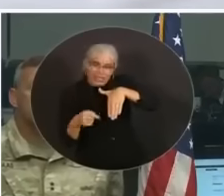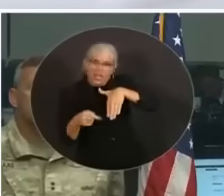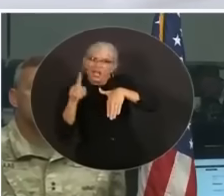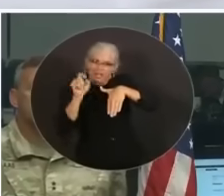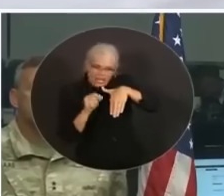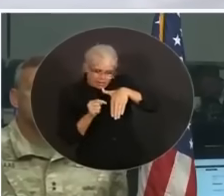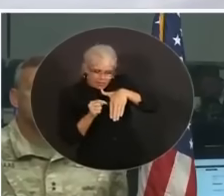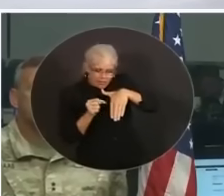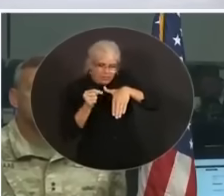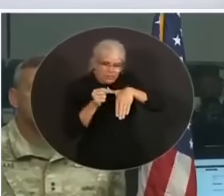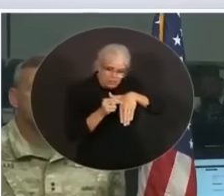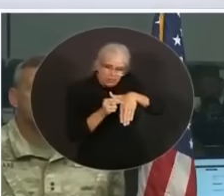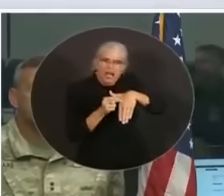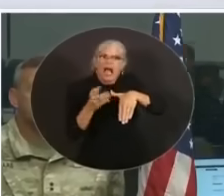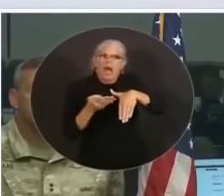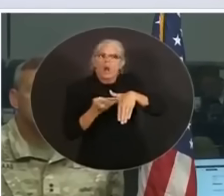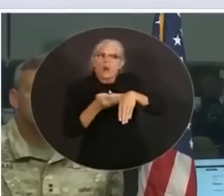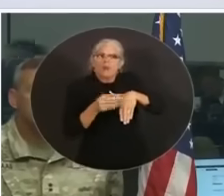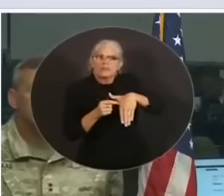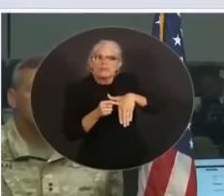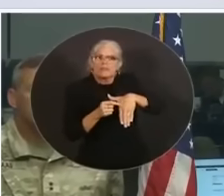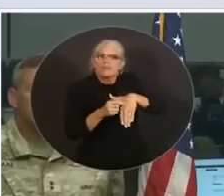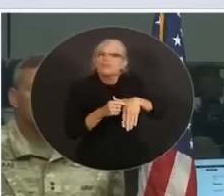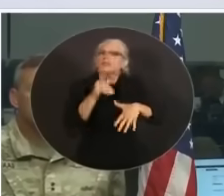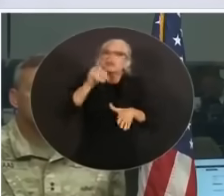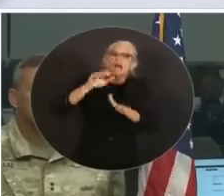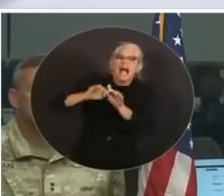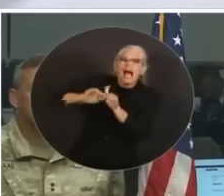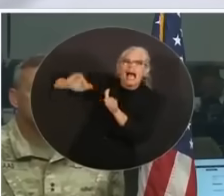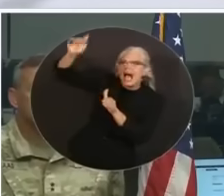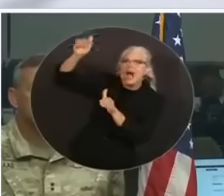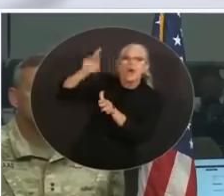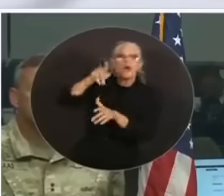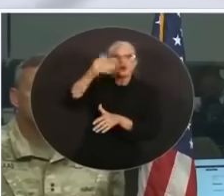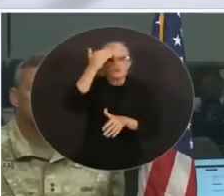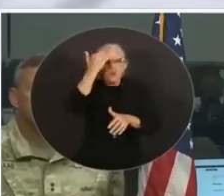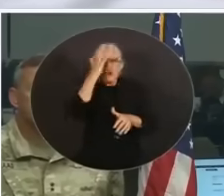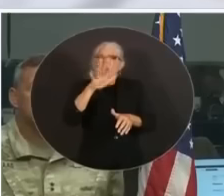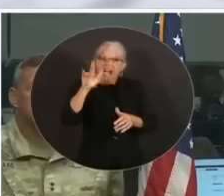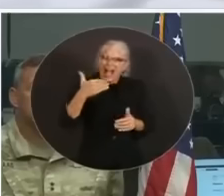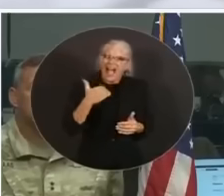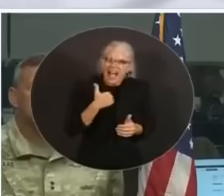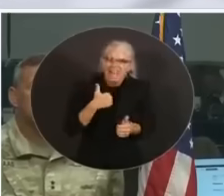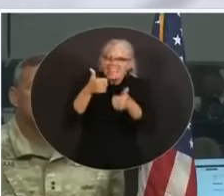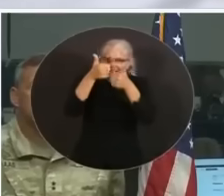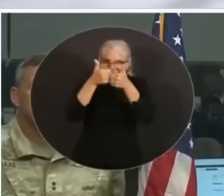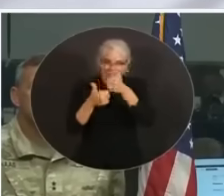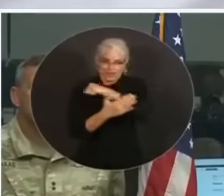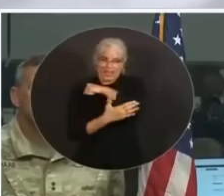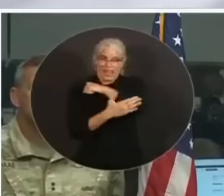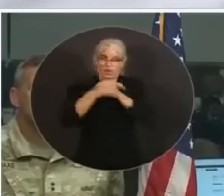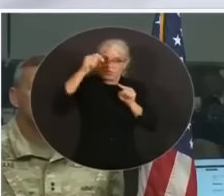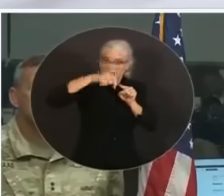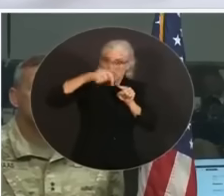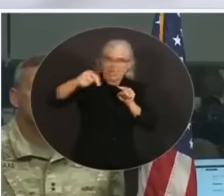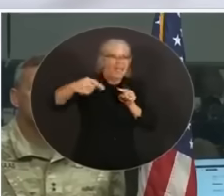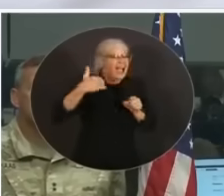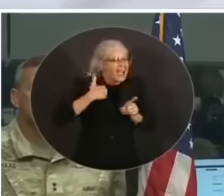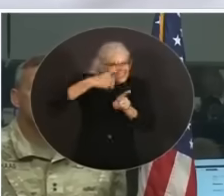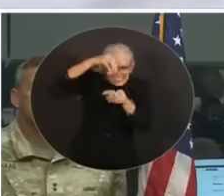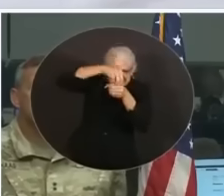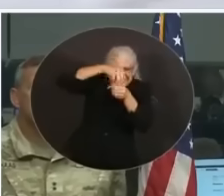you go to areas that are not susceptible to that. Every place, every county has places within them where you can go